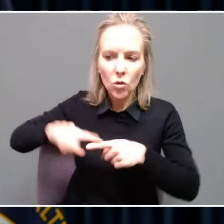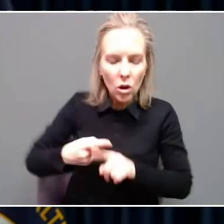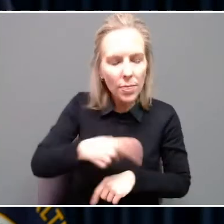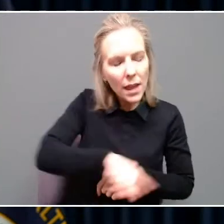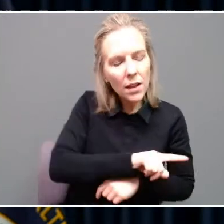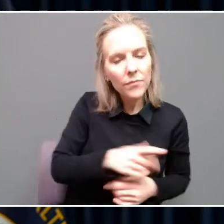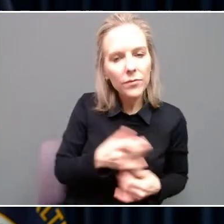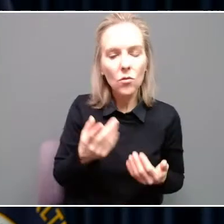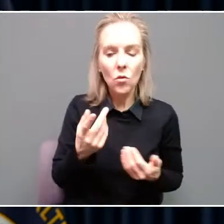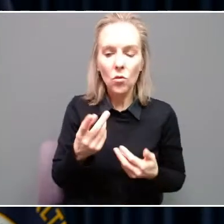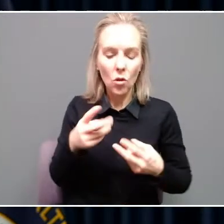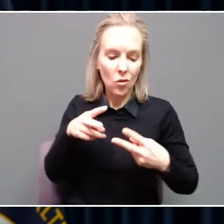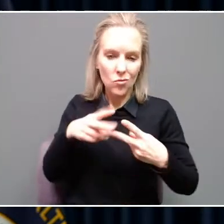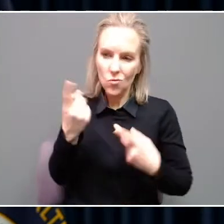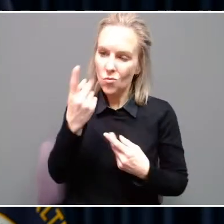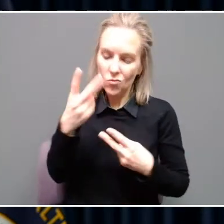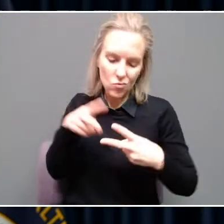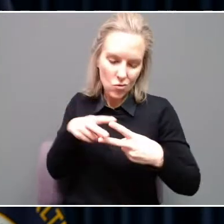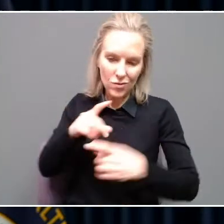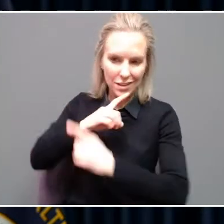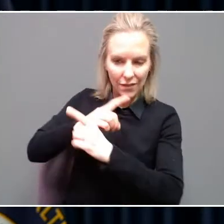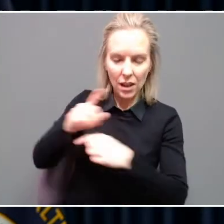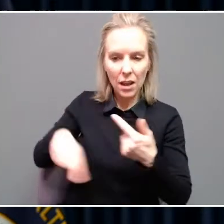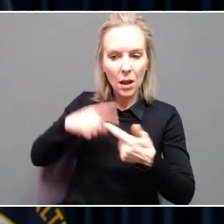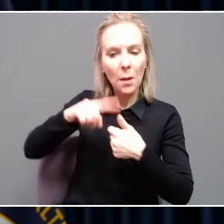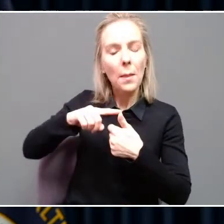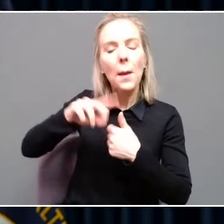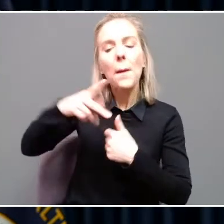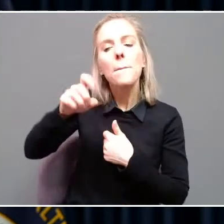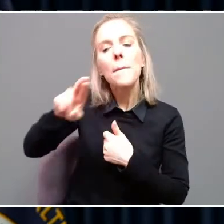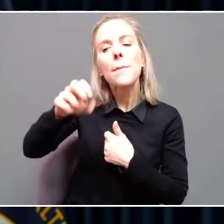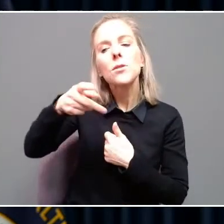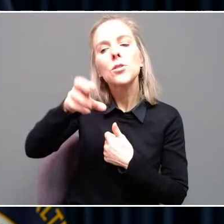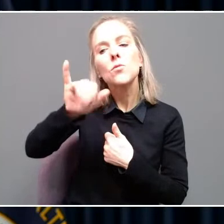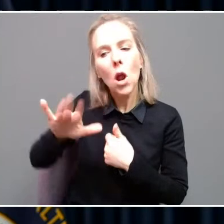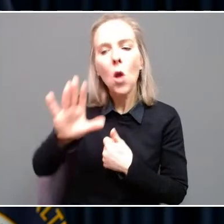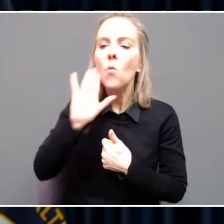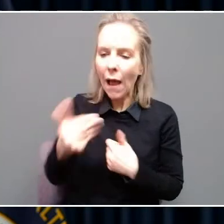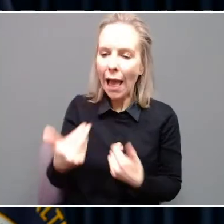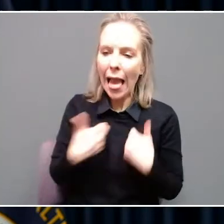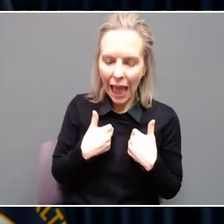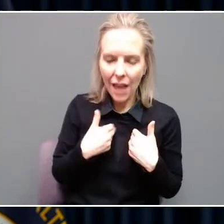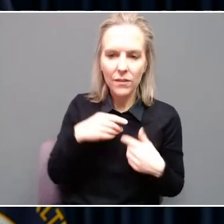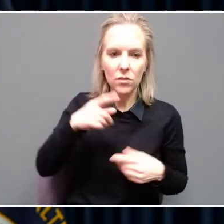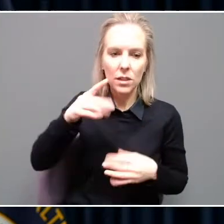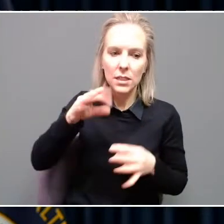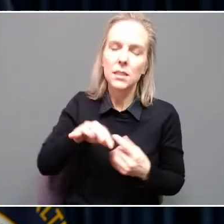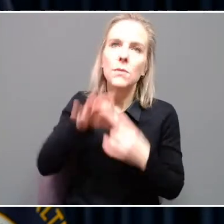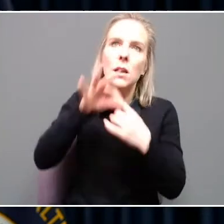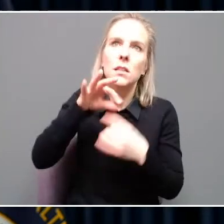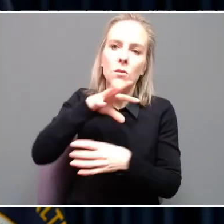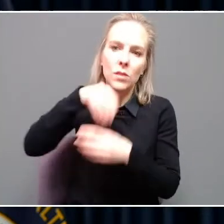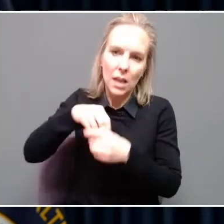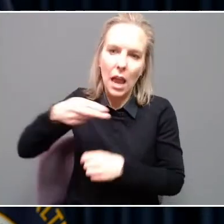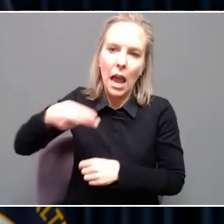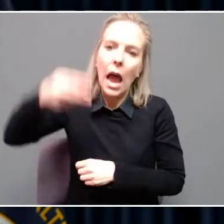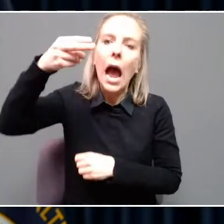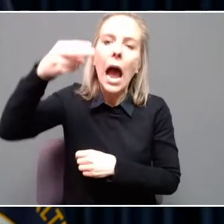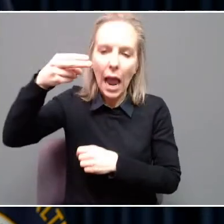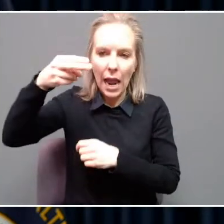spray that will be carried, especially in the higher security facilities, by these workers